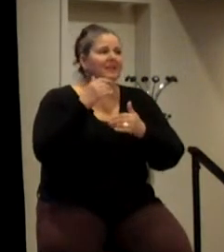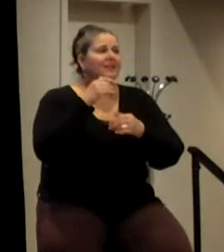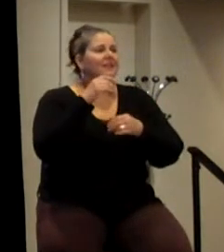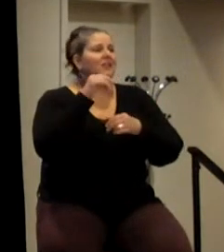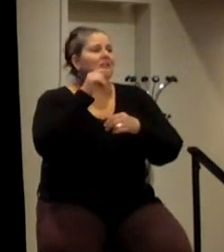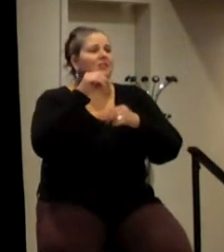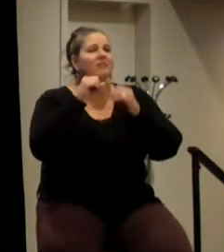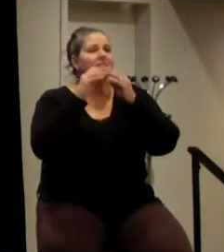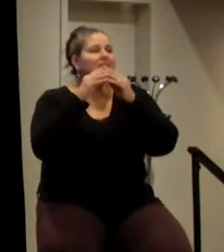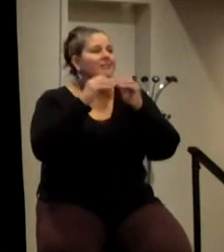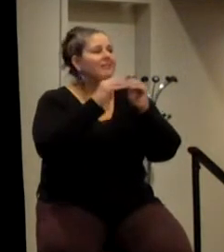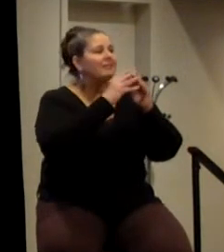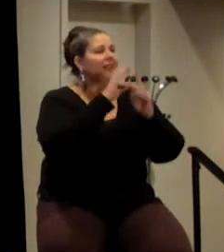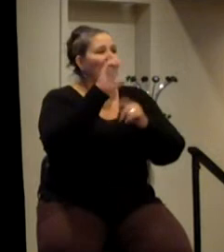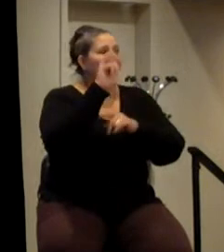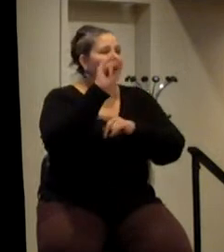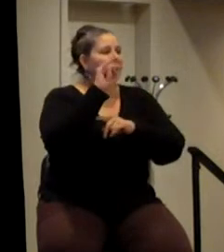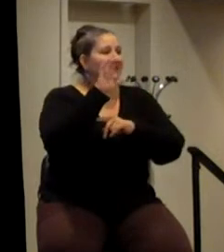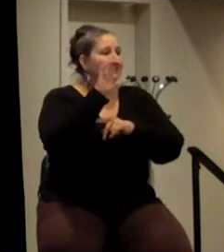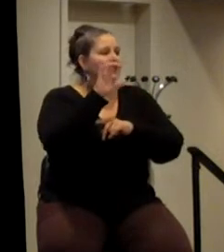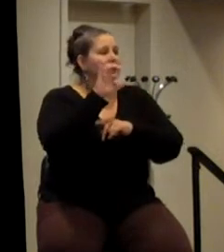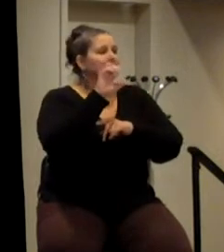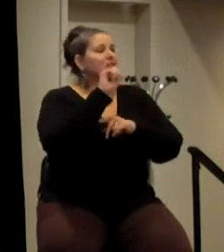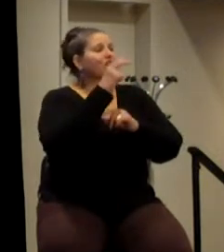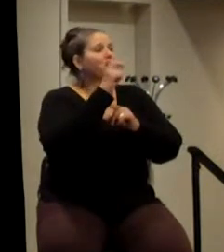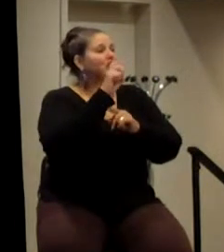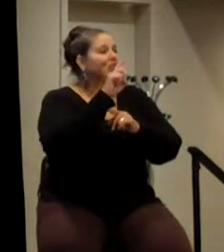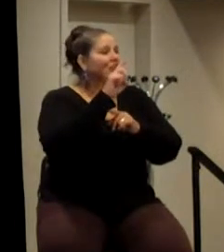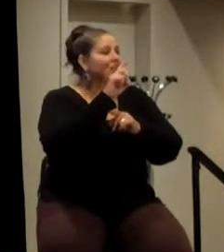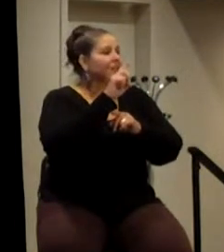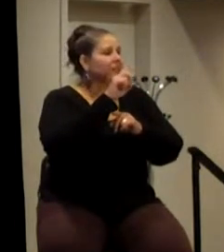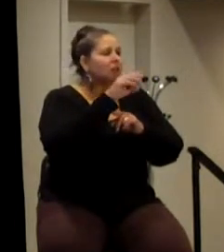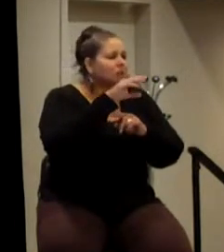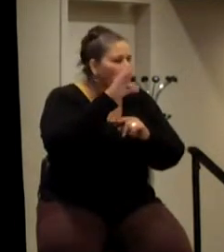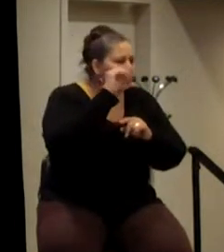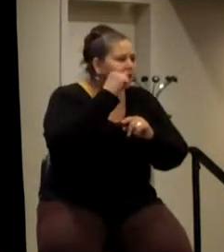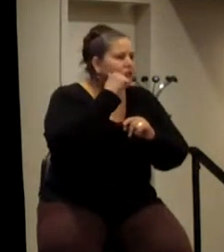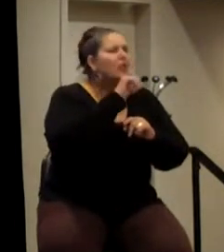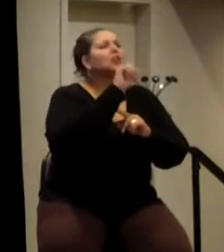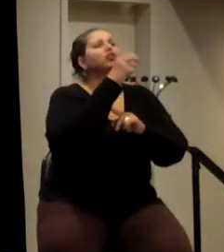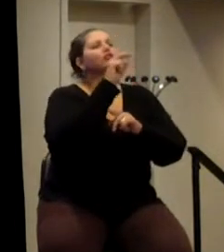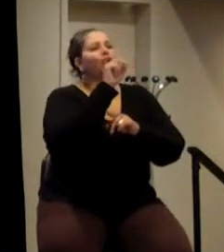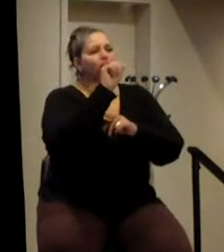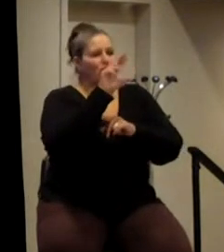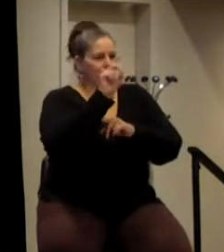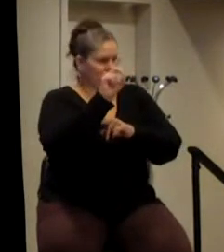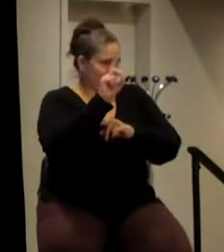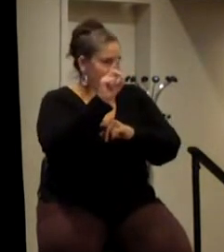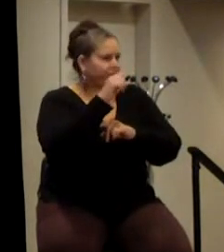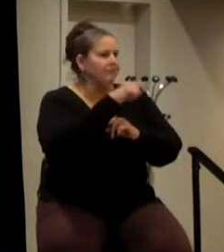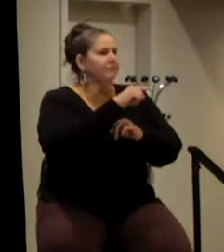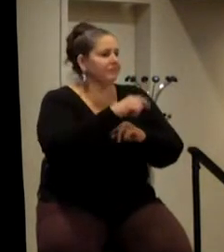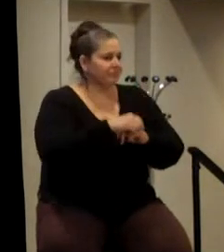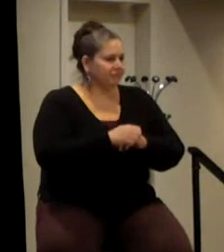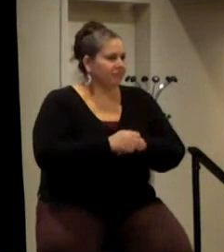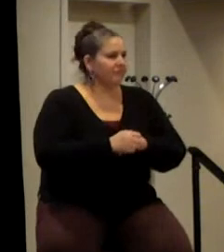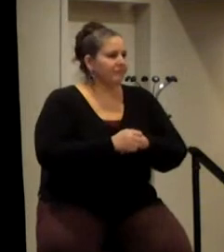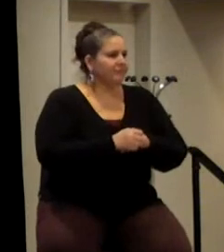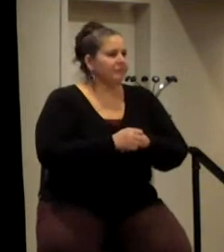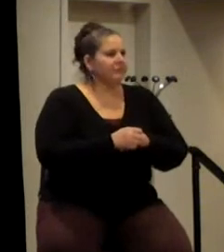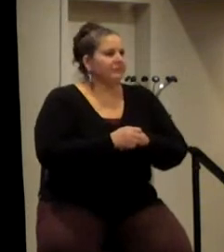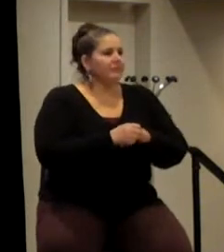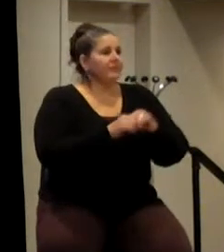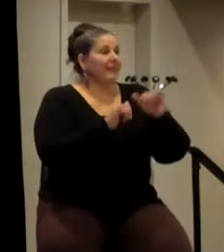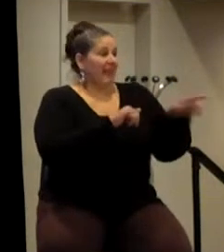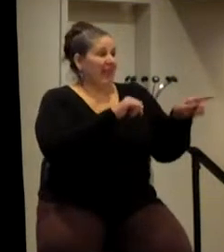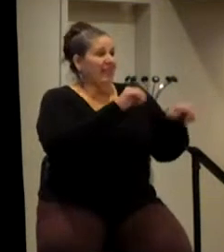Shonard Street Boys and Girls Club in the near west side. These pop-up clinics we work with in partnership